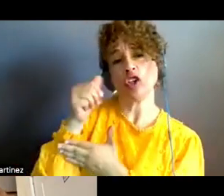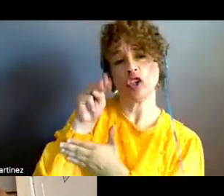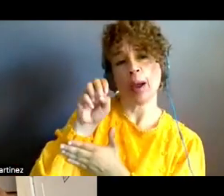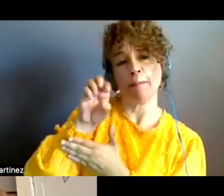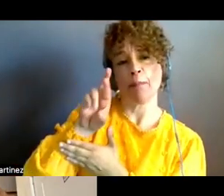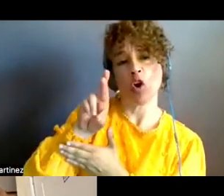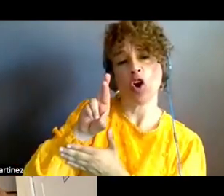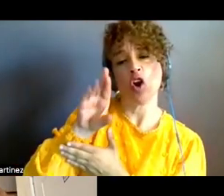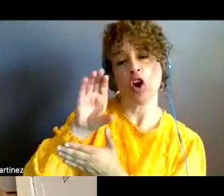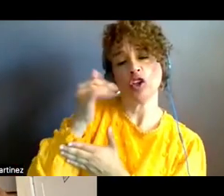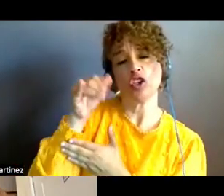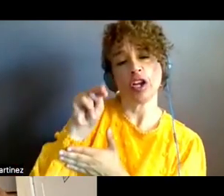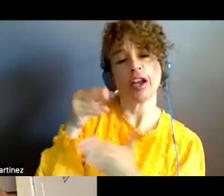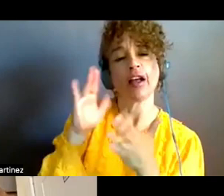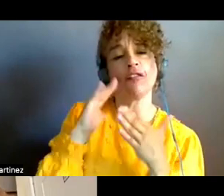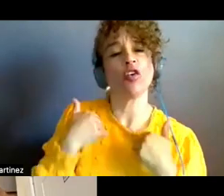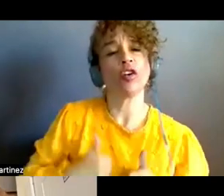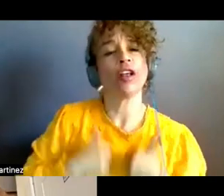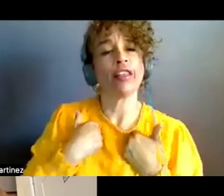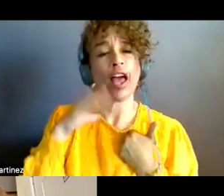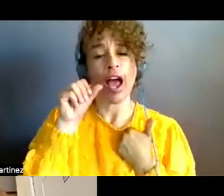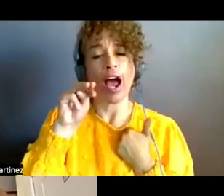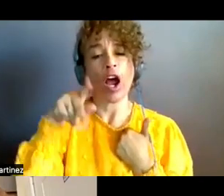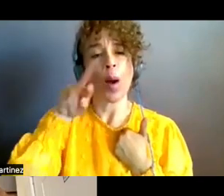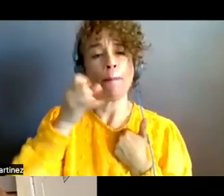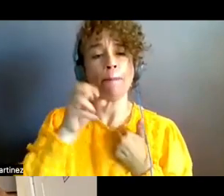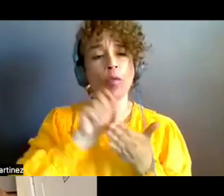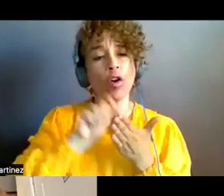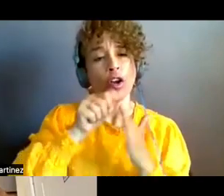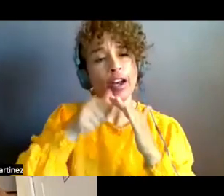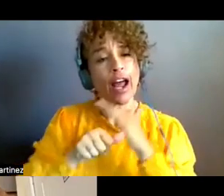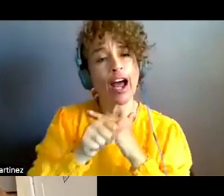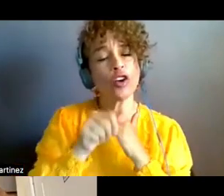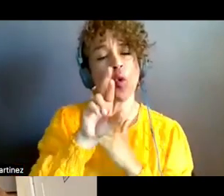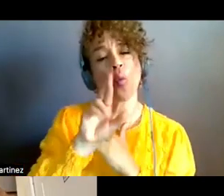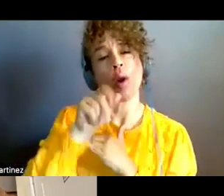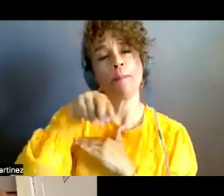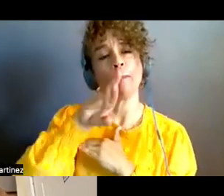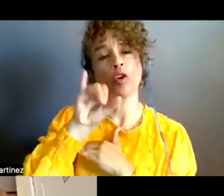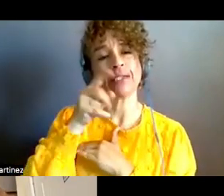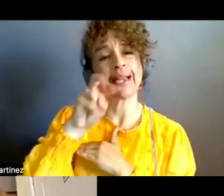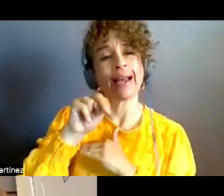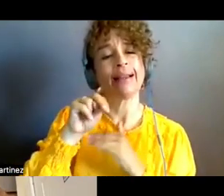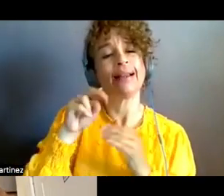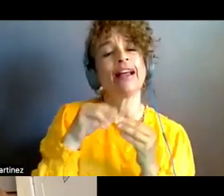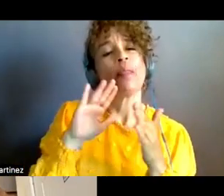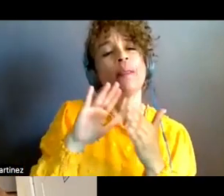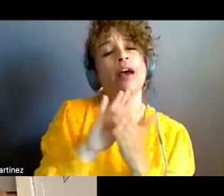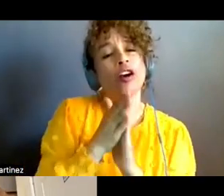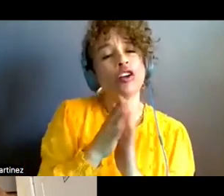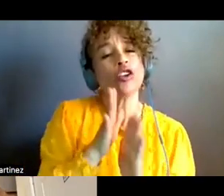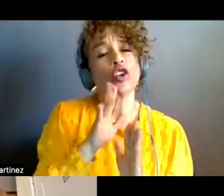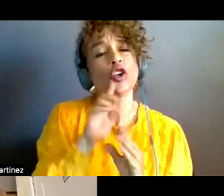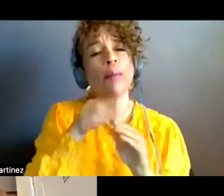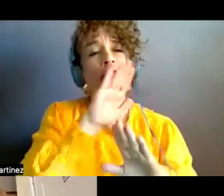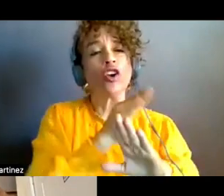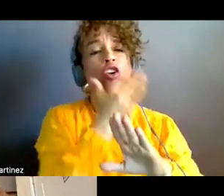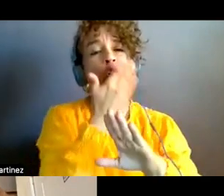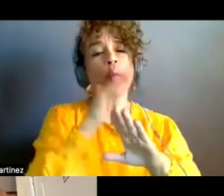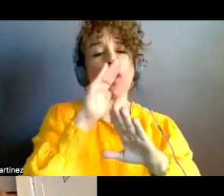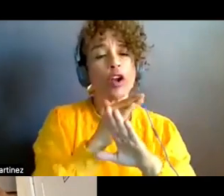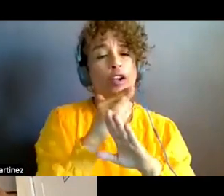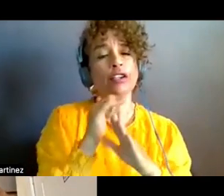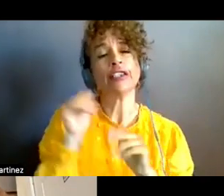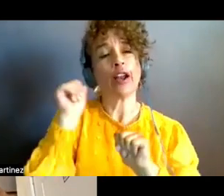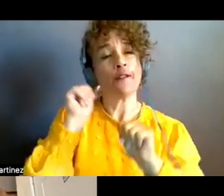job of that, of having living composers from underrepresented ethnicities that come and talk about their music, and then the orchestra